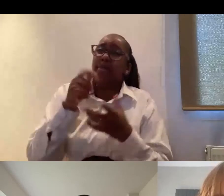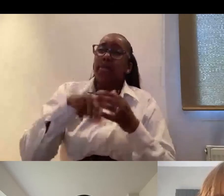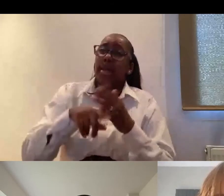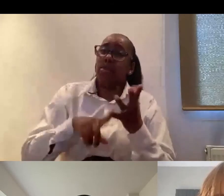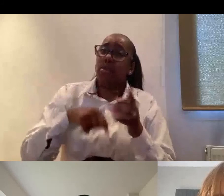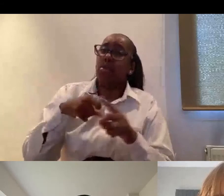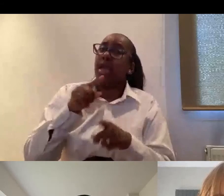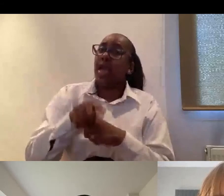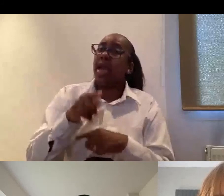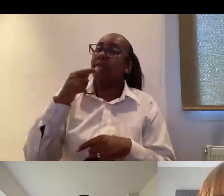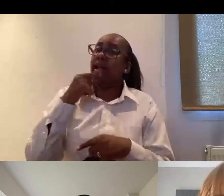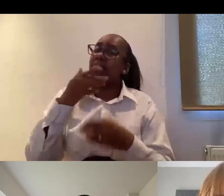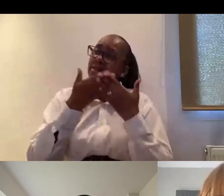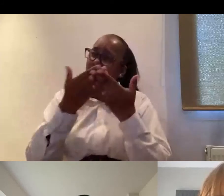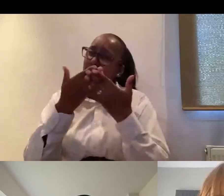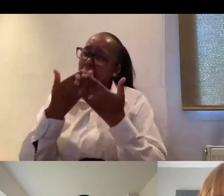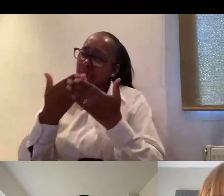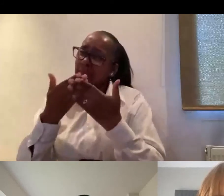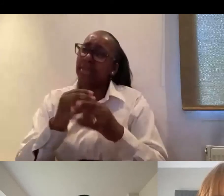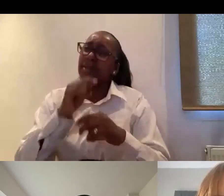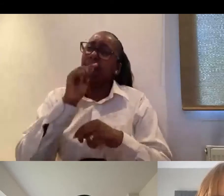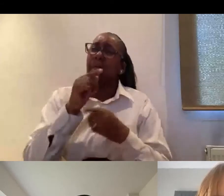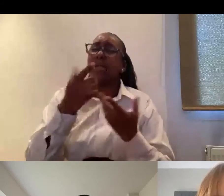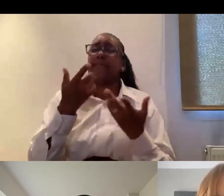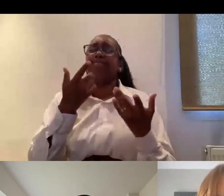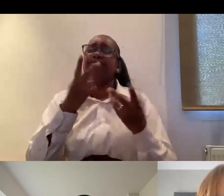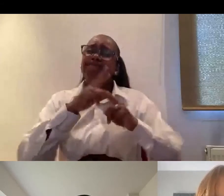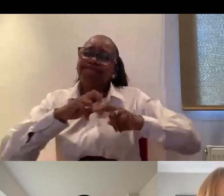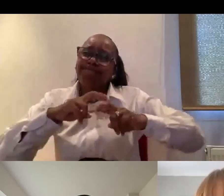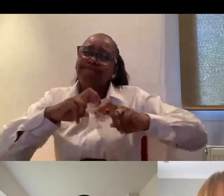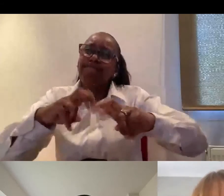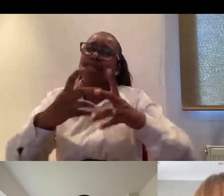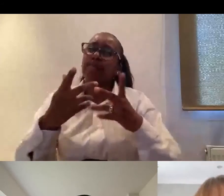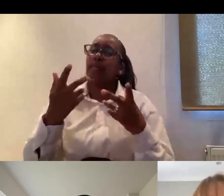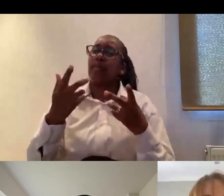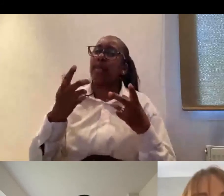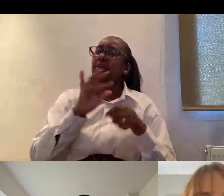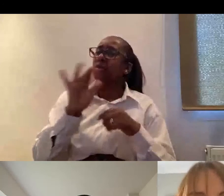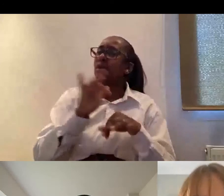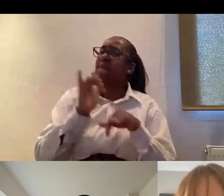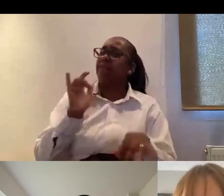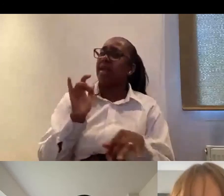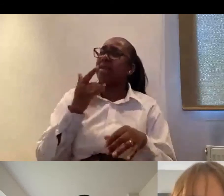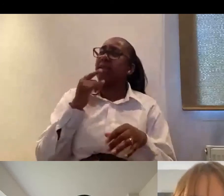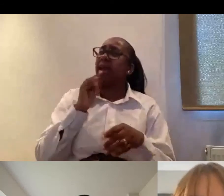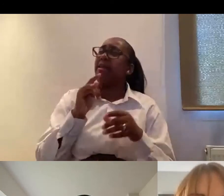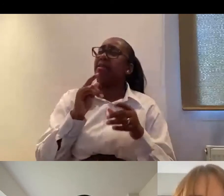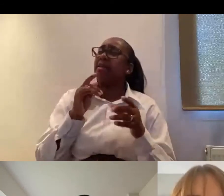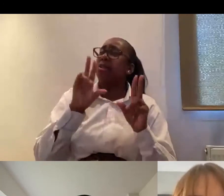UK. They have done some studies that have shown that it's not particularly effective at preventing